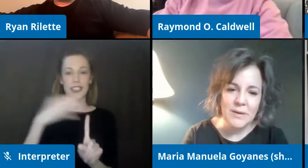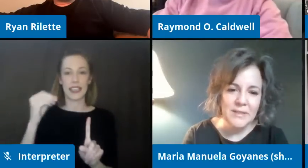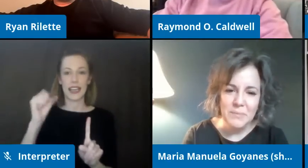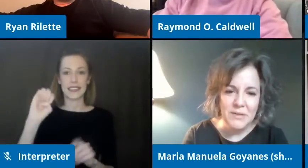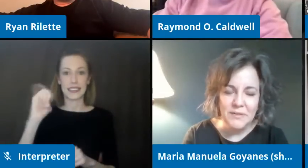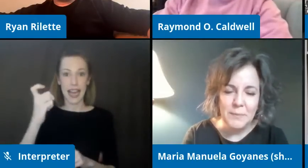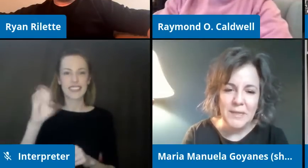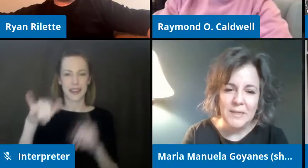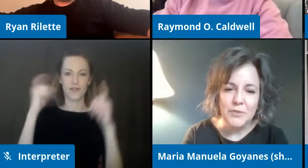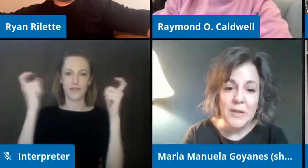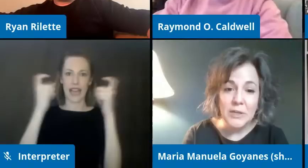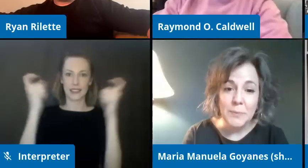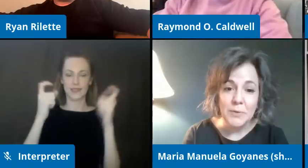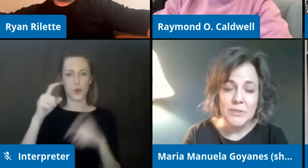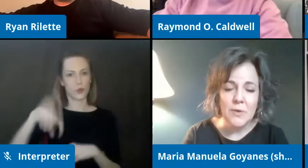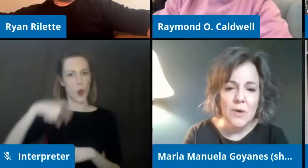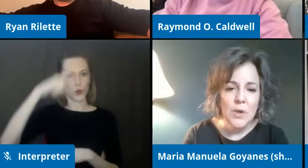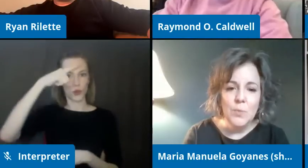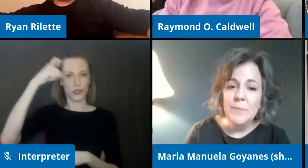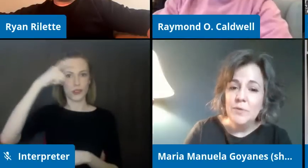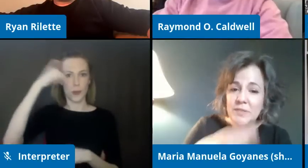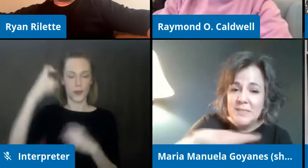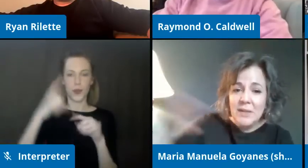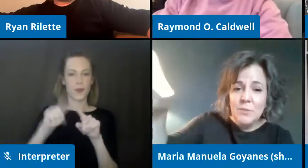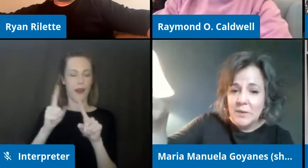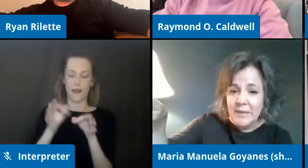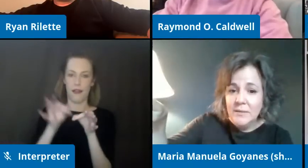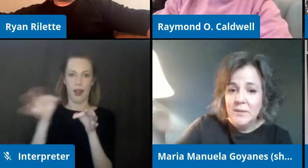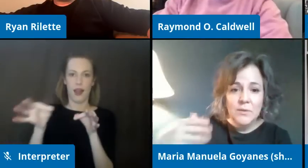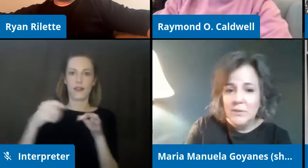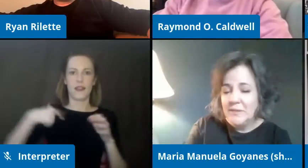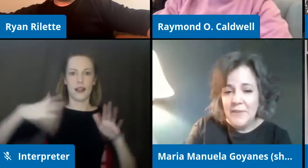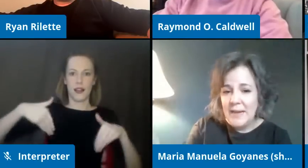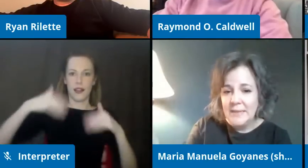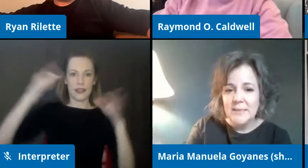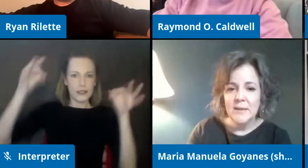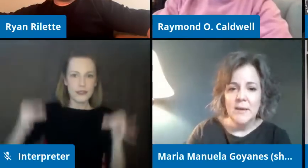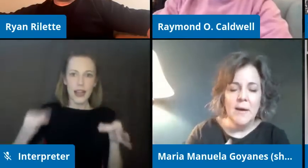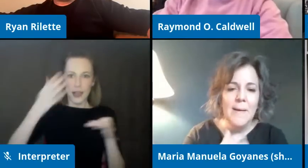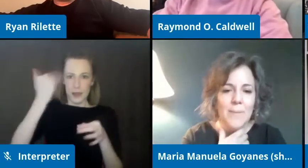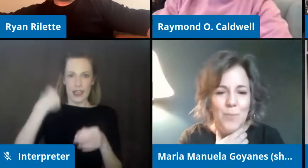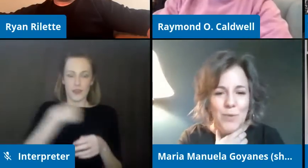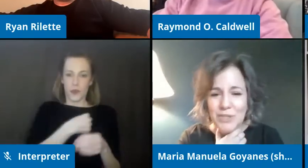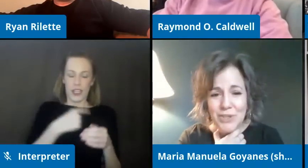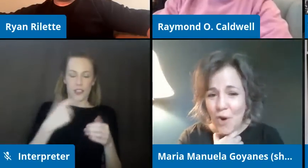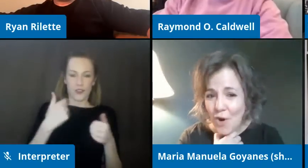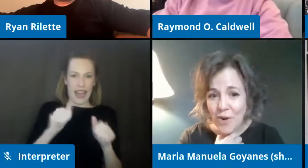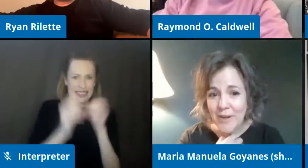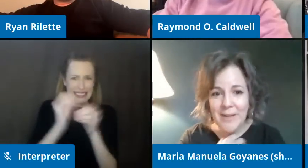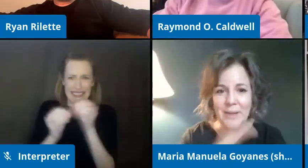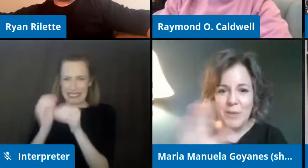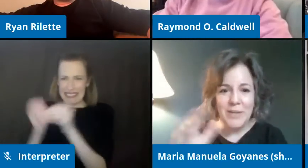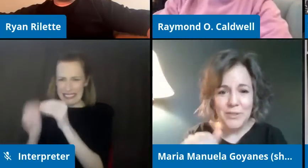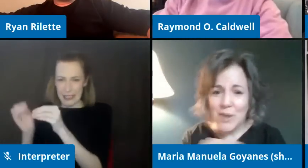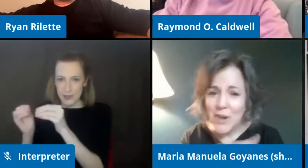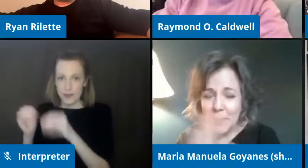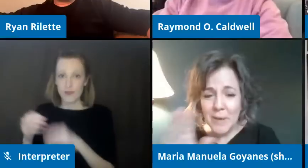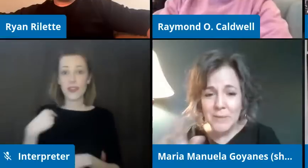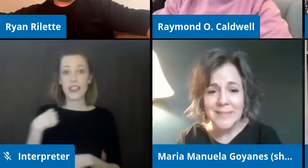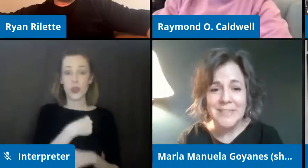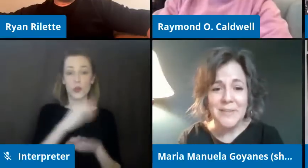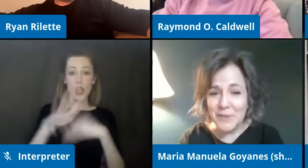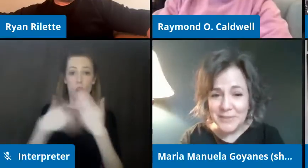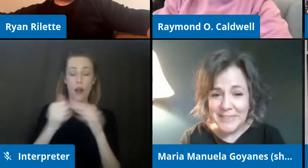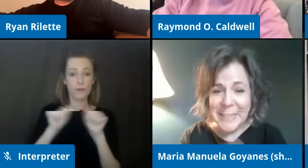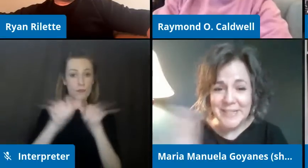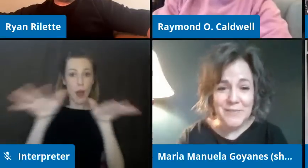because we're in the middle of being in triage mode. So we moved to teleworking really fast. Which is hard, and we can all talk